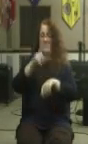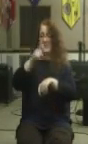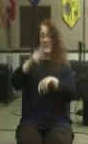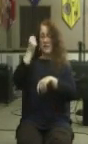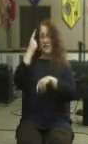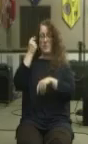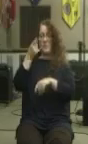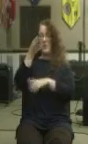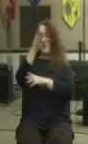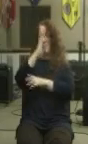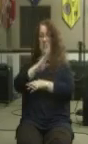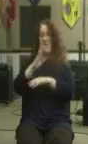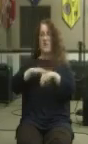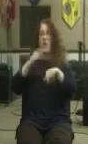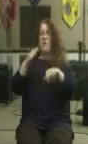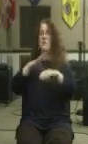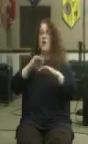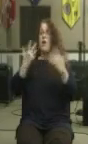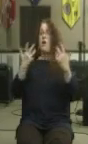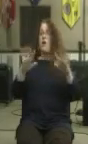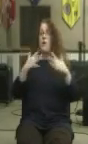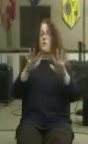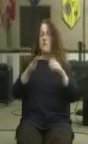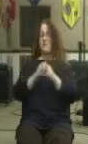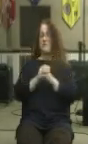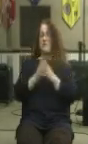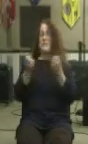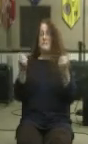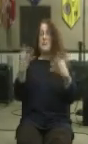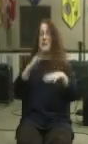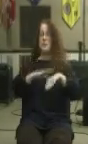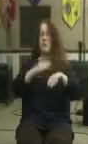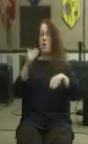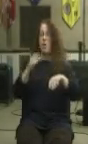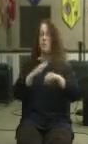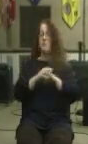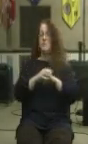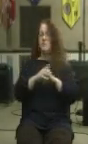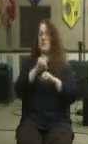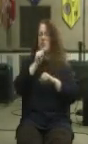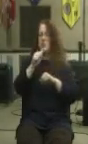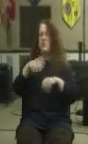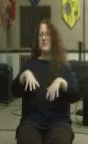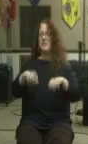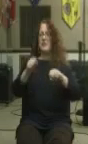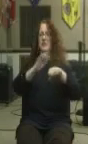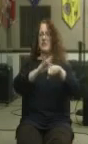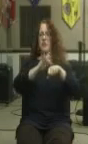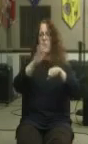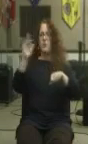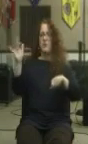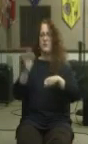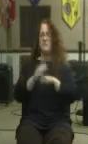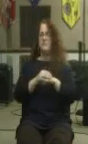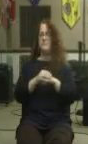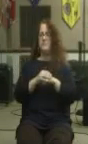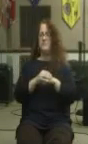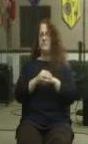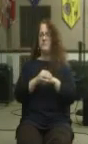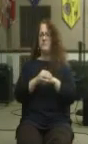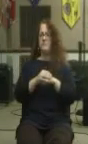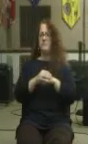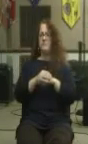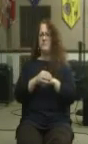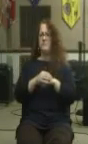There was a time that we need to understand God called us already. Many were called, so we don't take the glory because we're